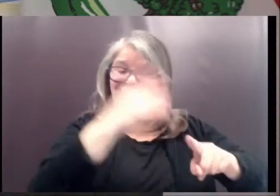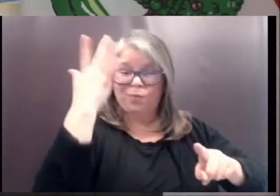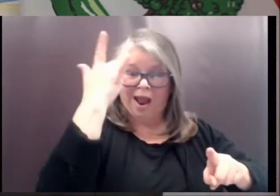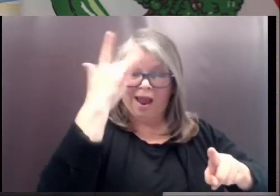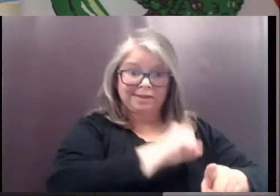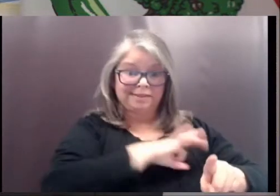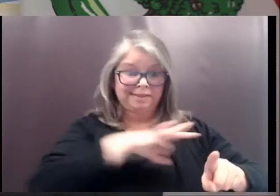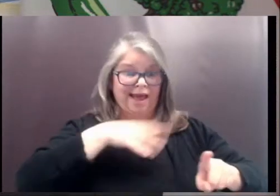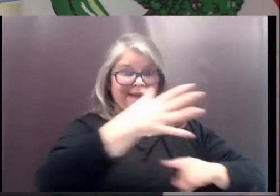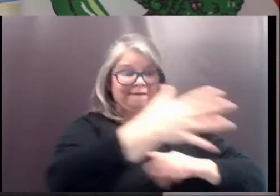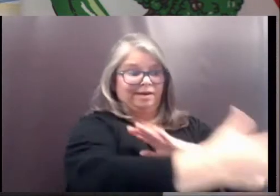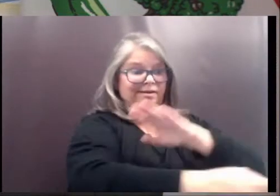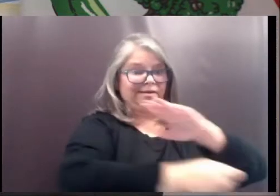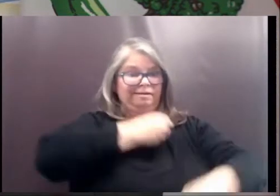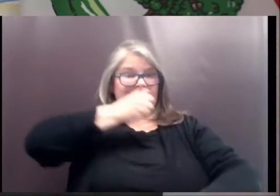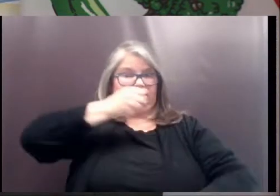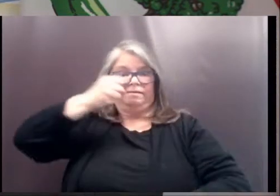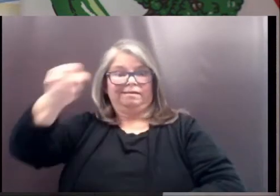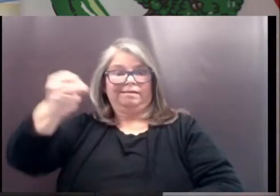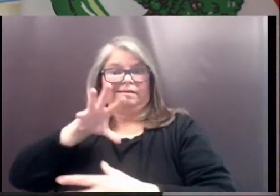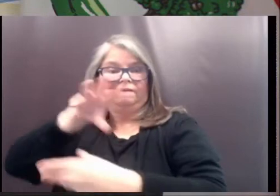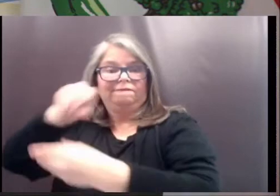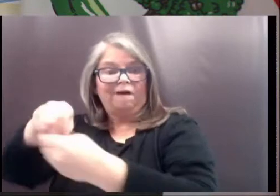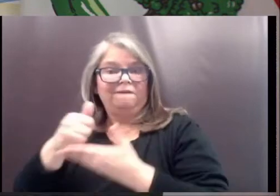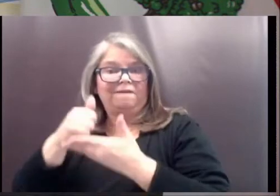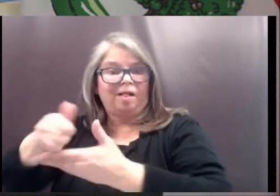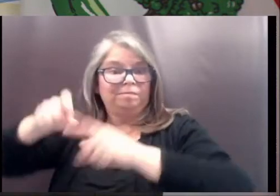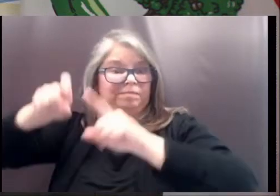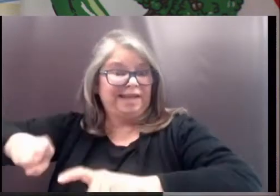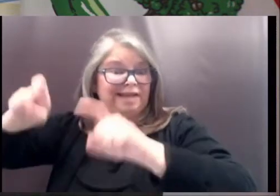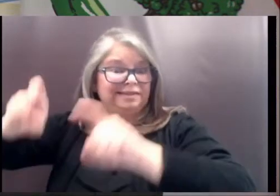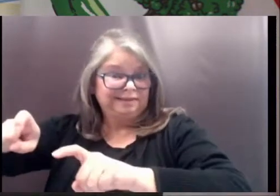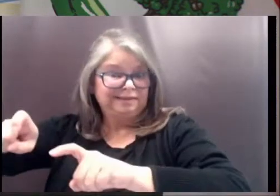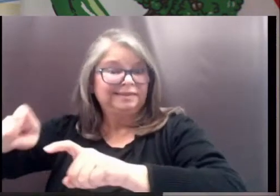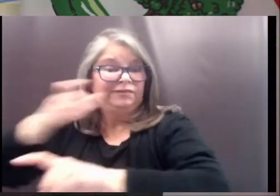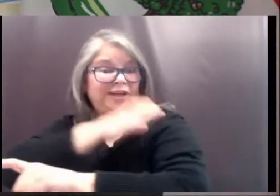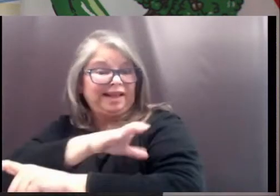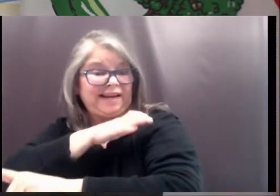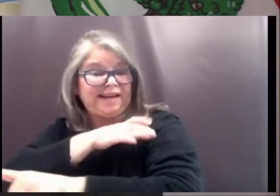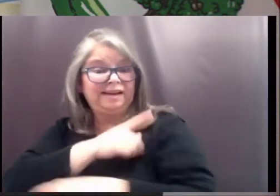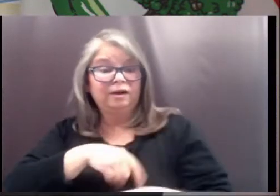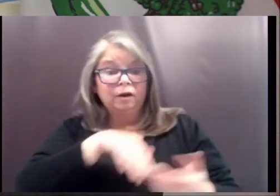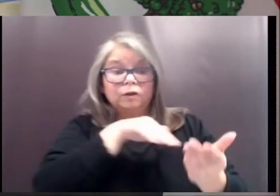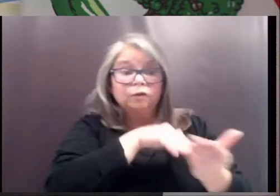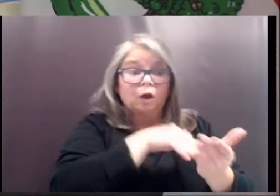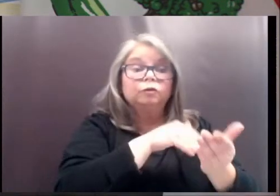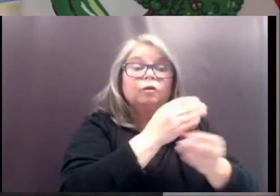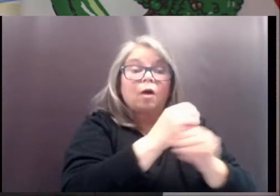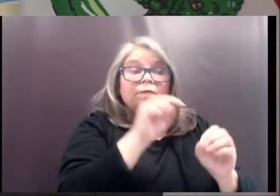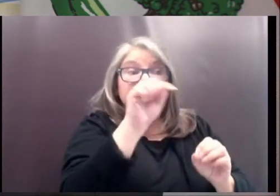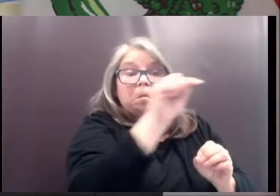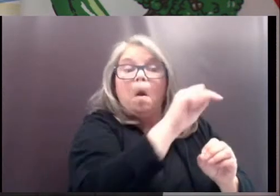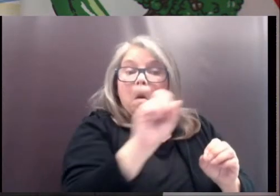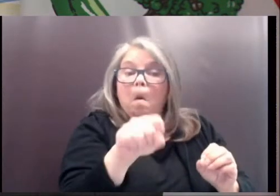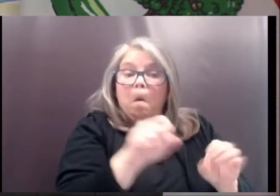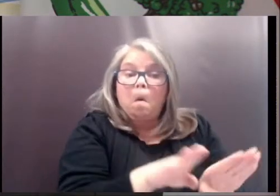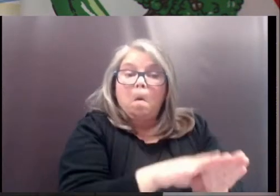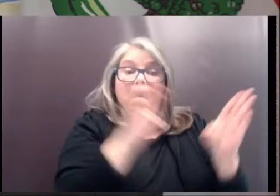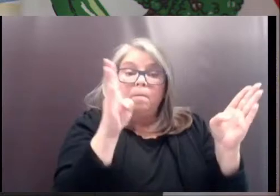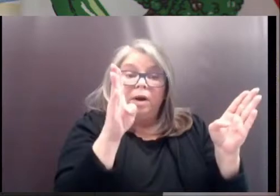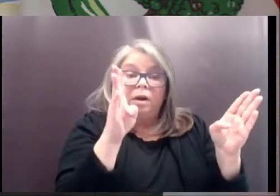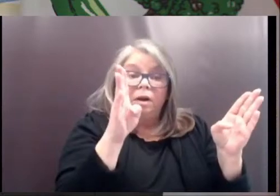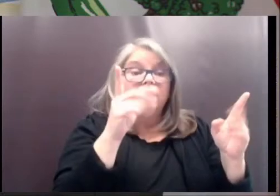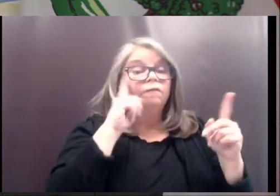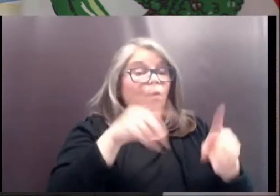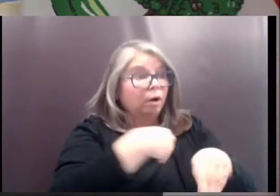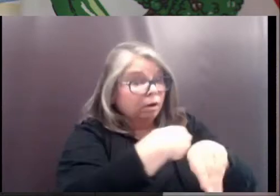service at our testing clinics. Physician offices remain open and available for both in-person and virtual care visits,